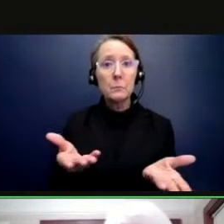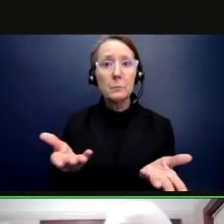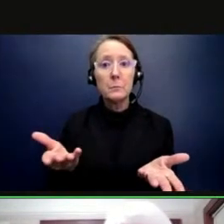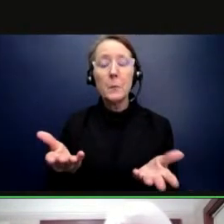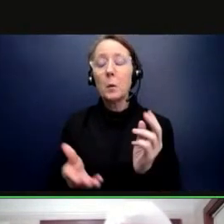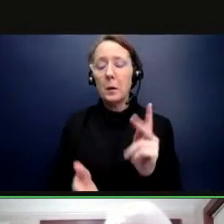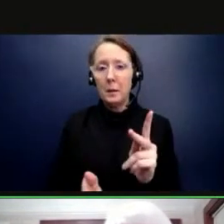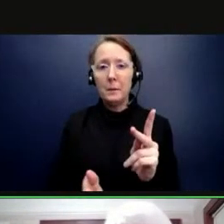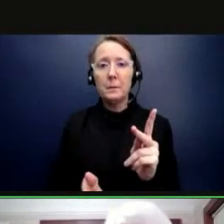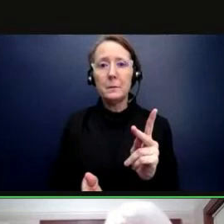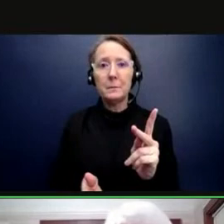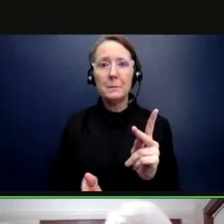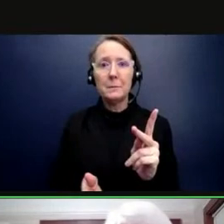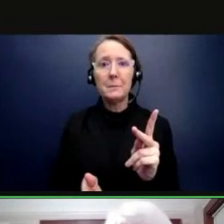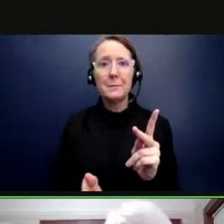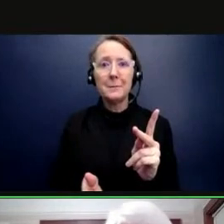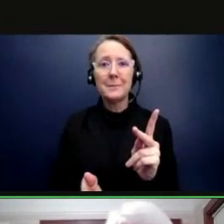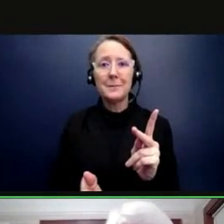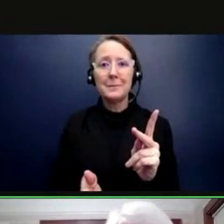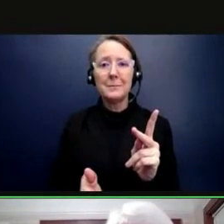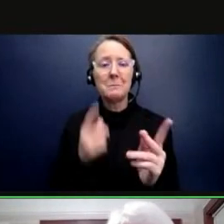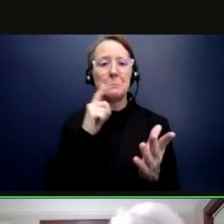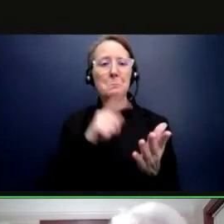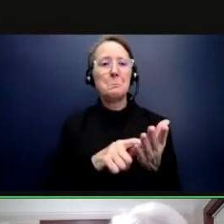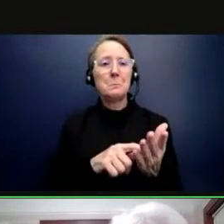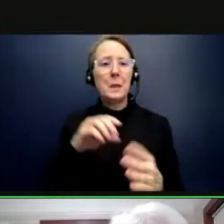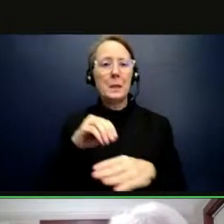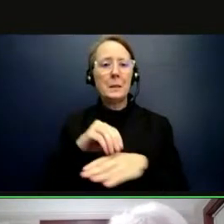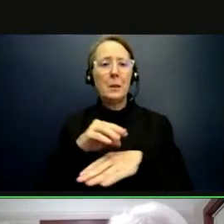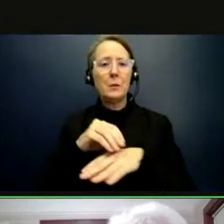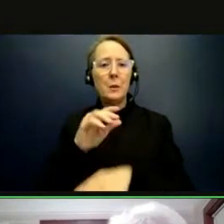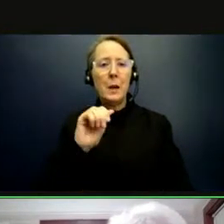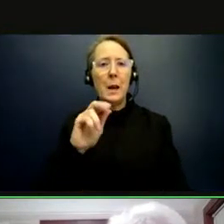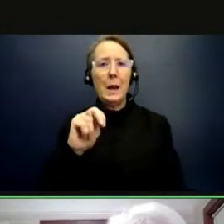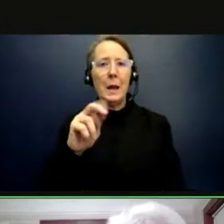Okay, just note, Councillor Anderson has joined us.